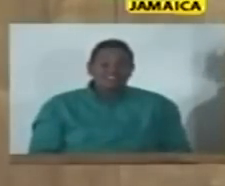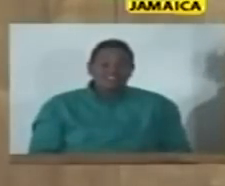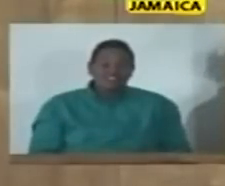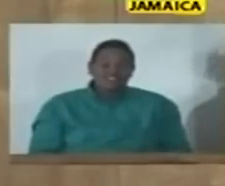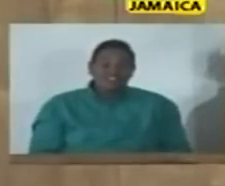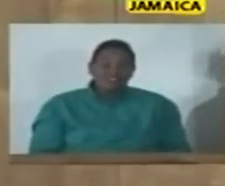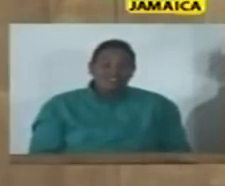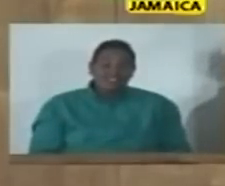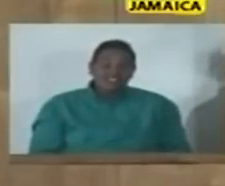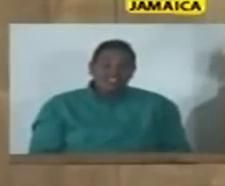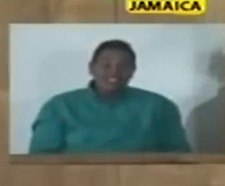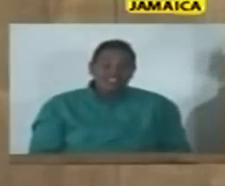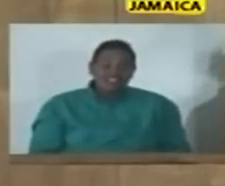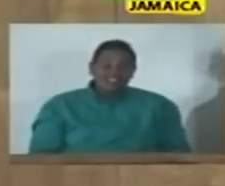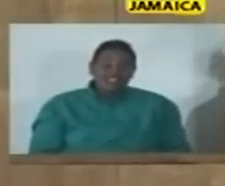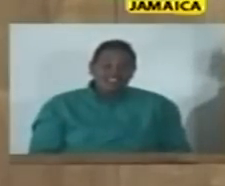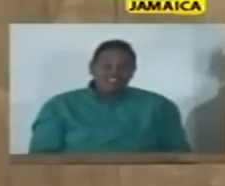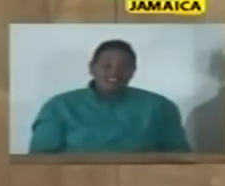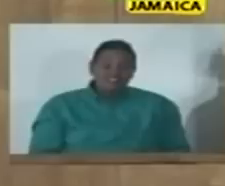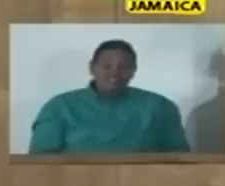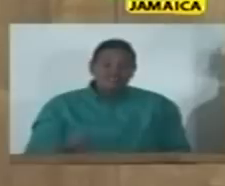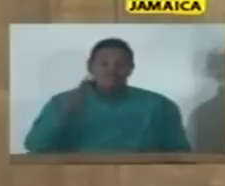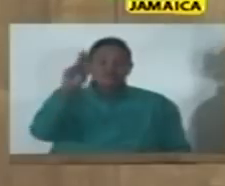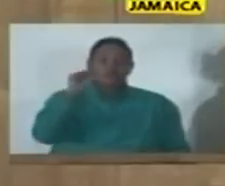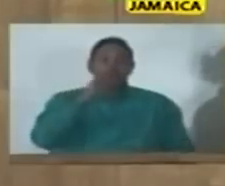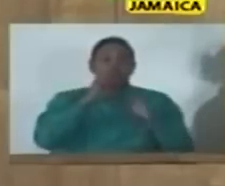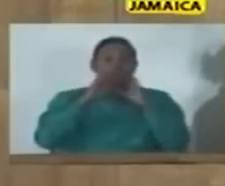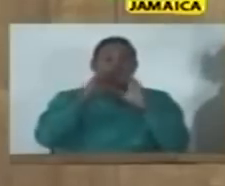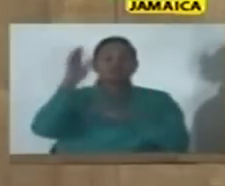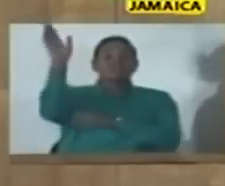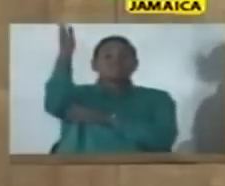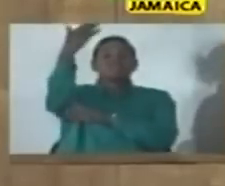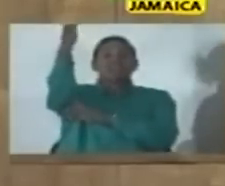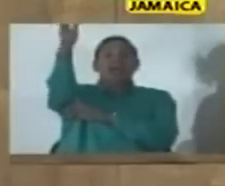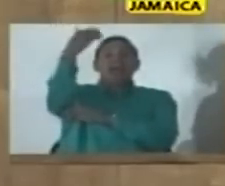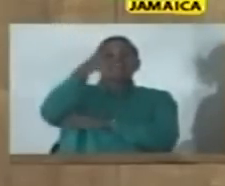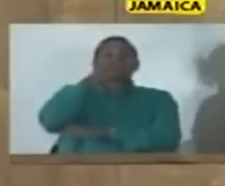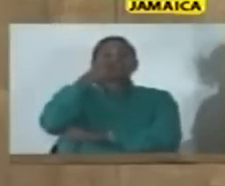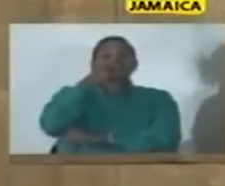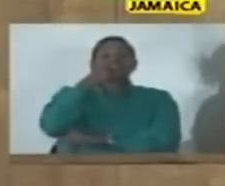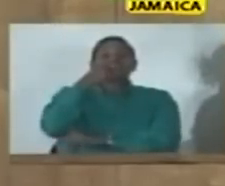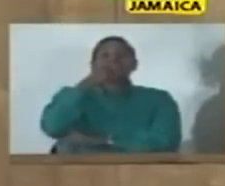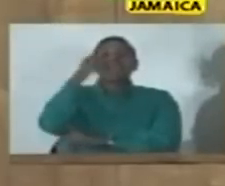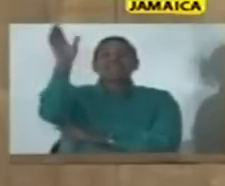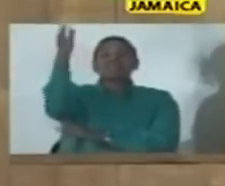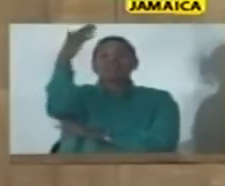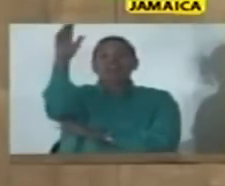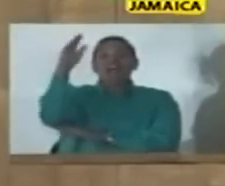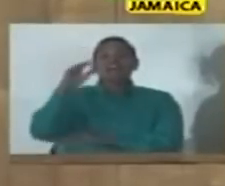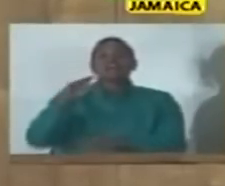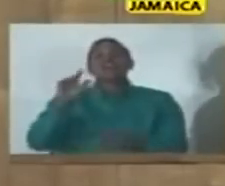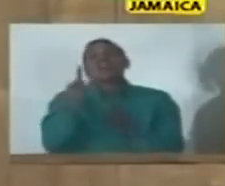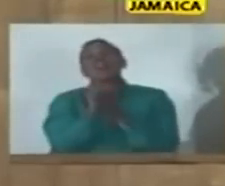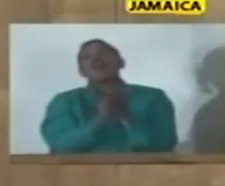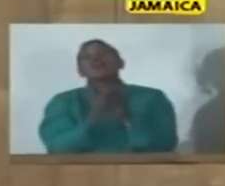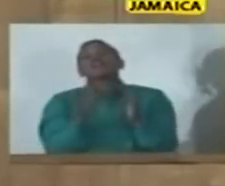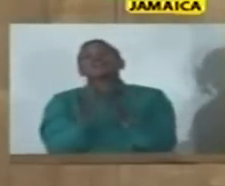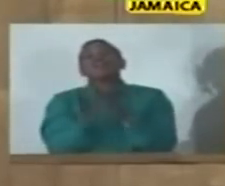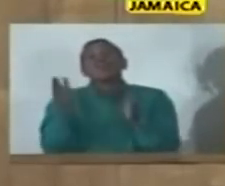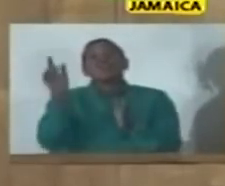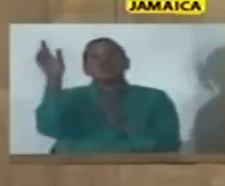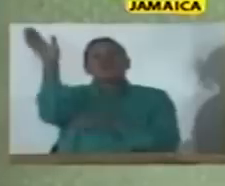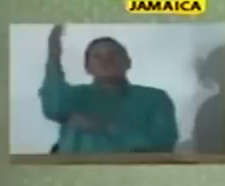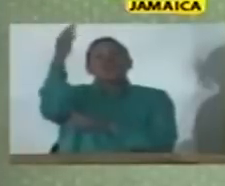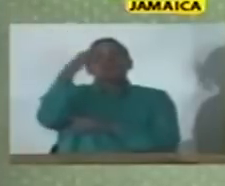flew a pride flag, the Attorney General tweeted about this. I want to know if we have tweeted, we have called in the U.S.